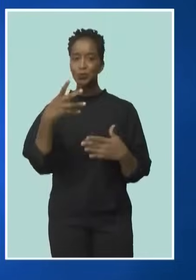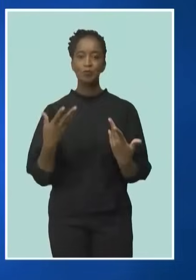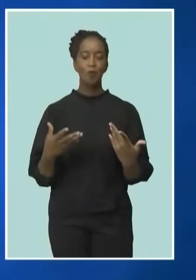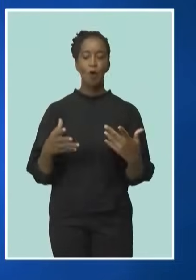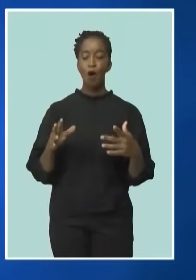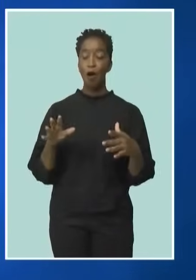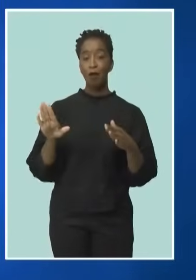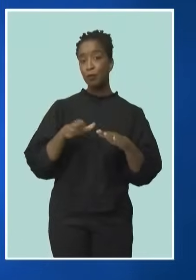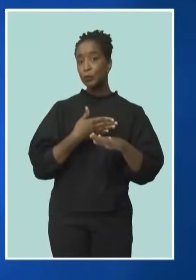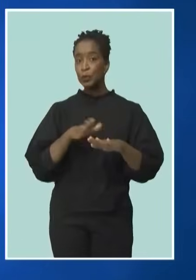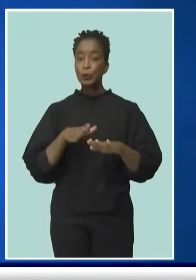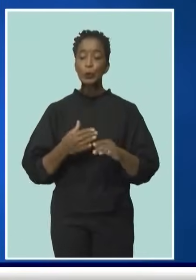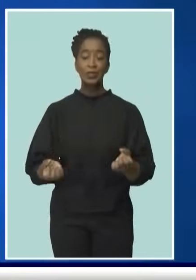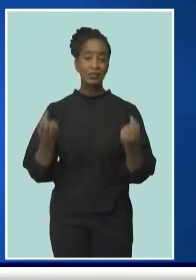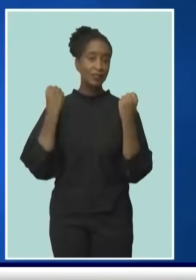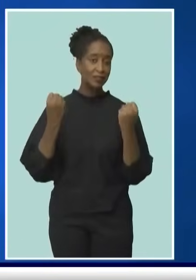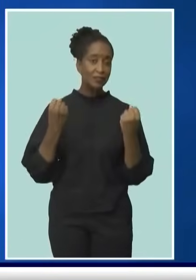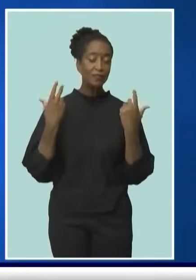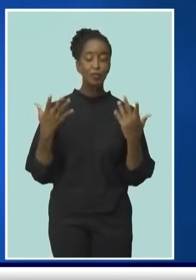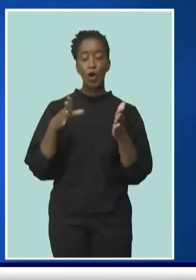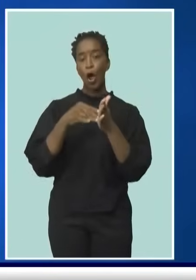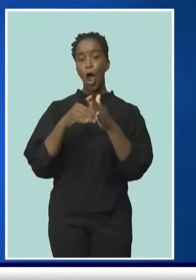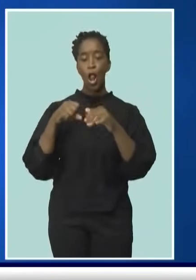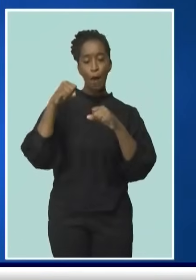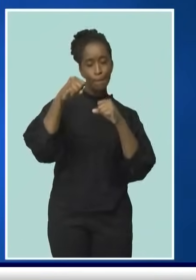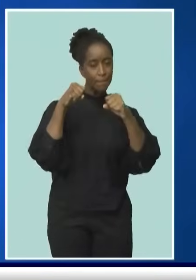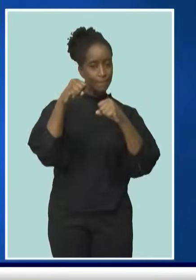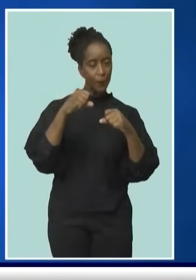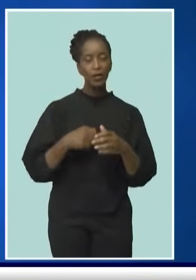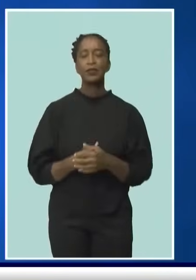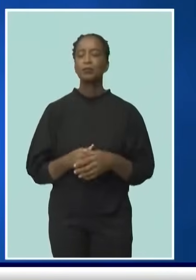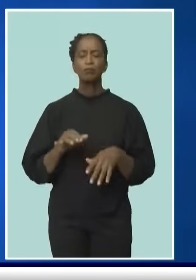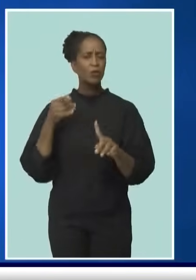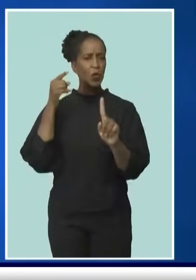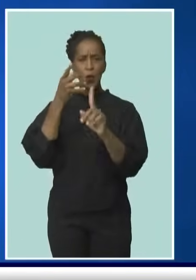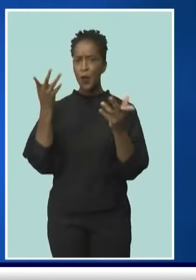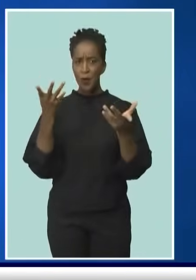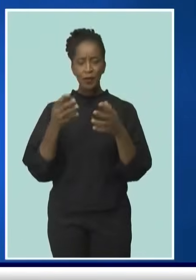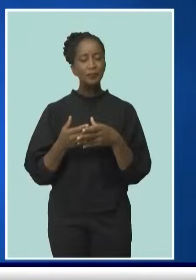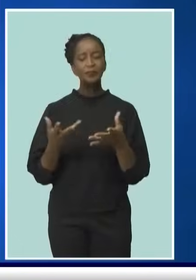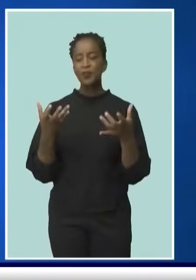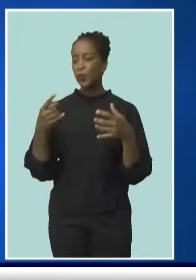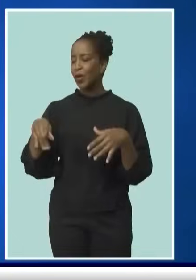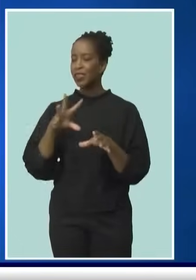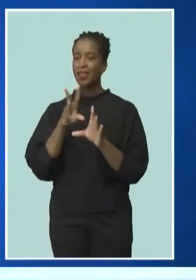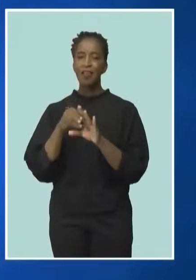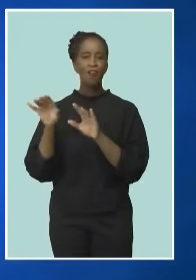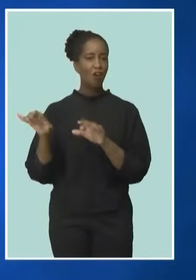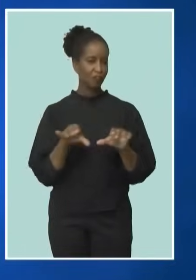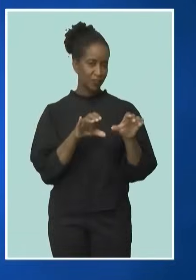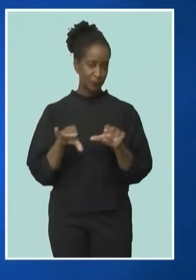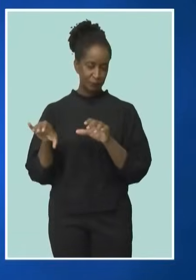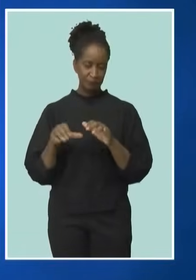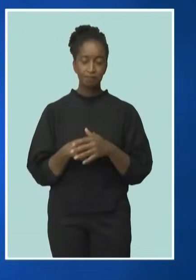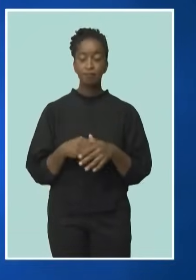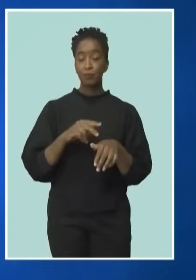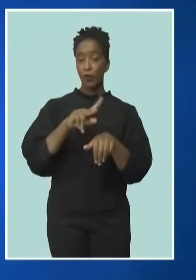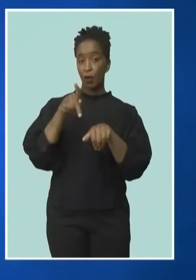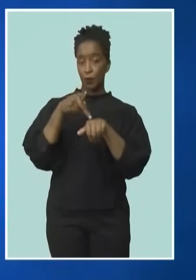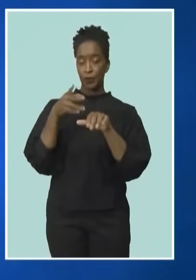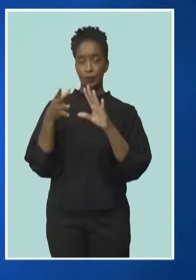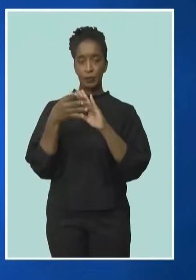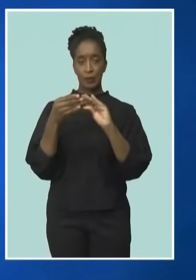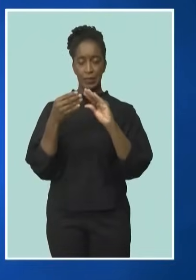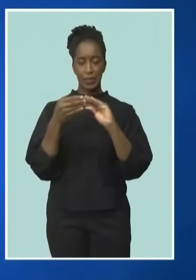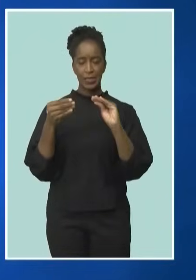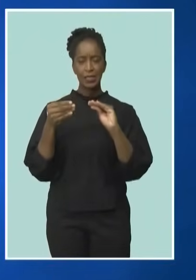music, or learning basic boxing techniques, the mission was for all to get moving. Principal Julia Broom says that the